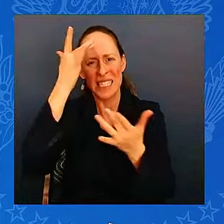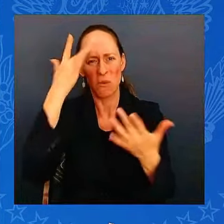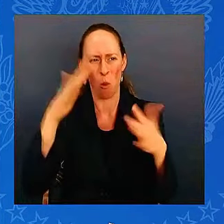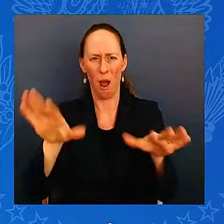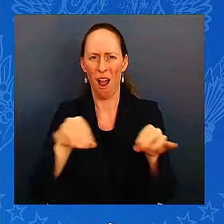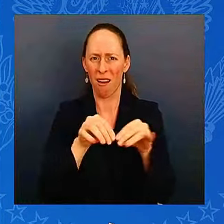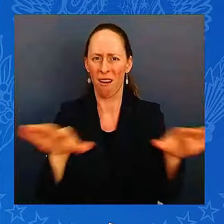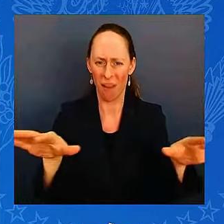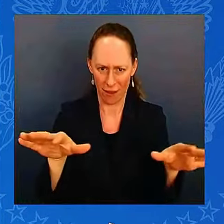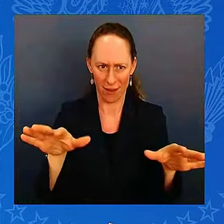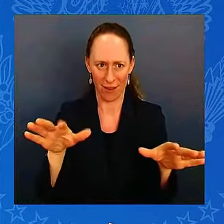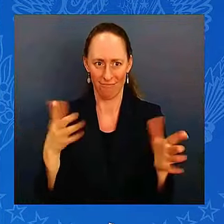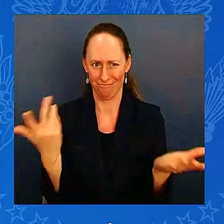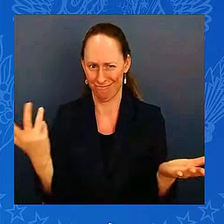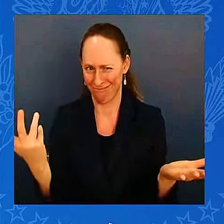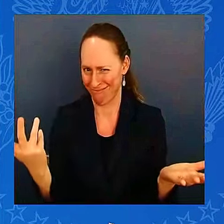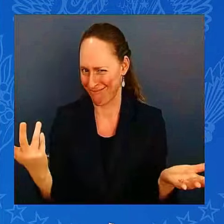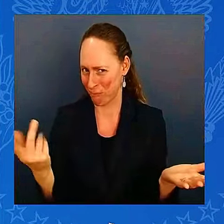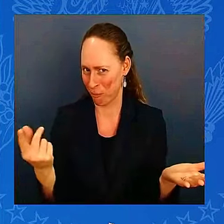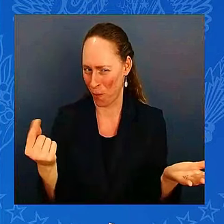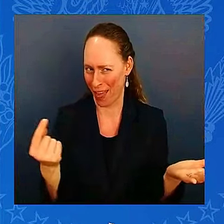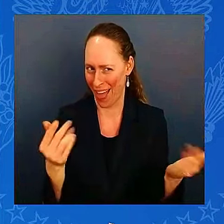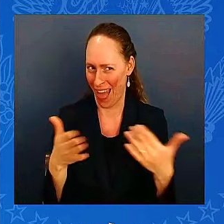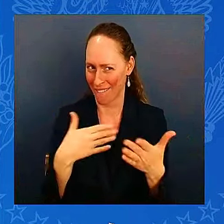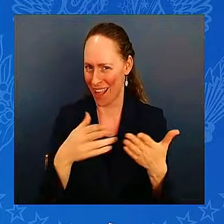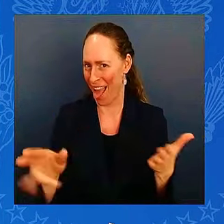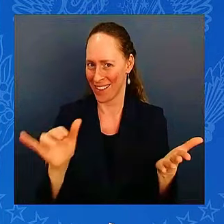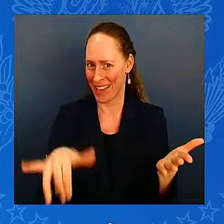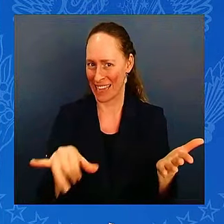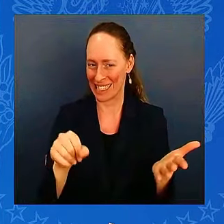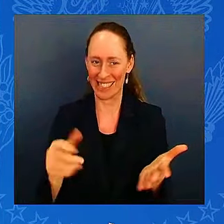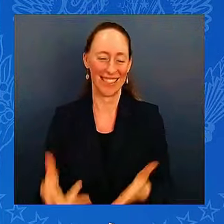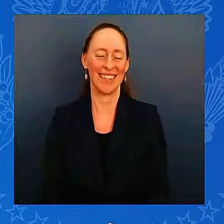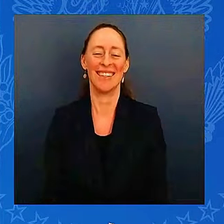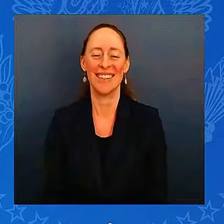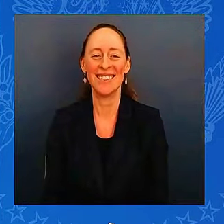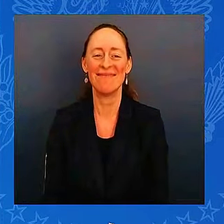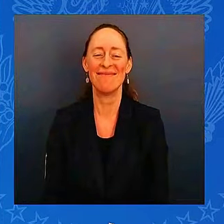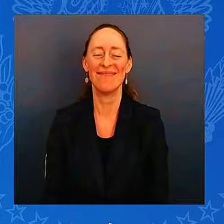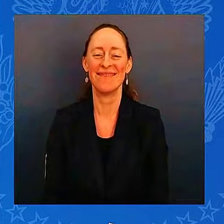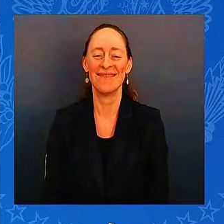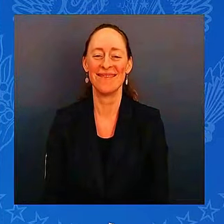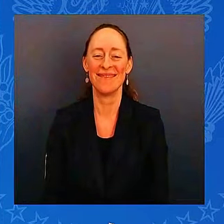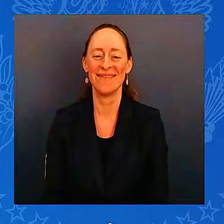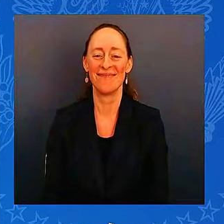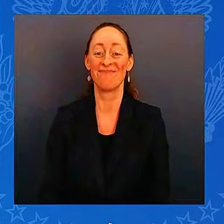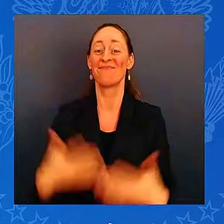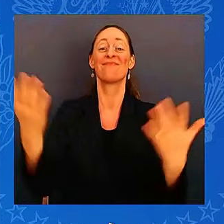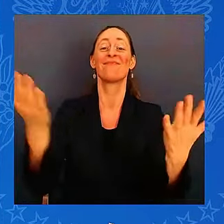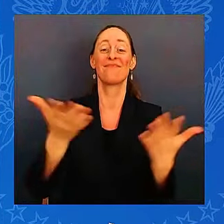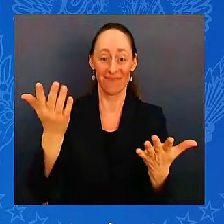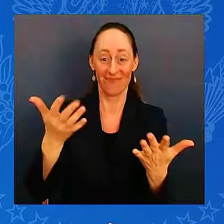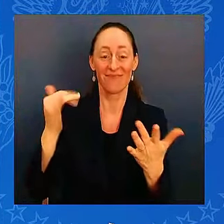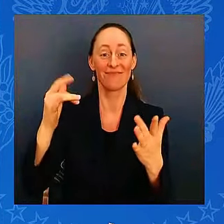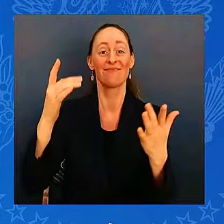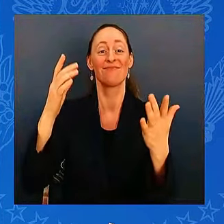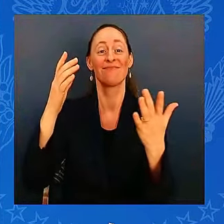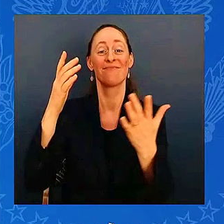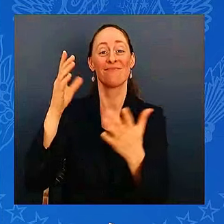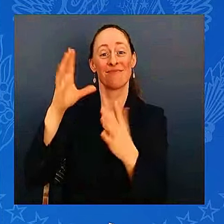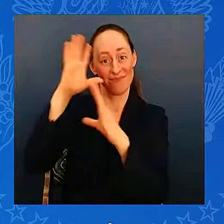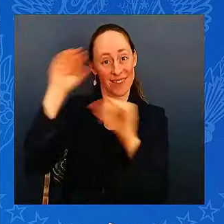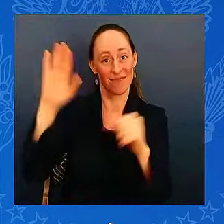And this year, President Biden awarded him the Presidential Medal of Freedom, the